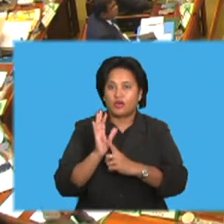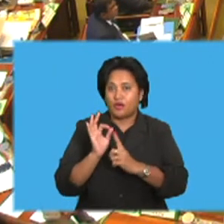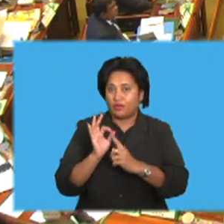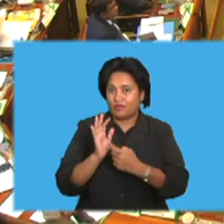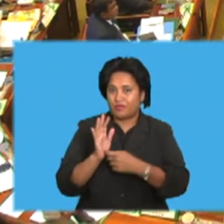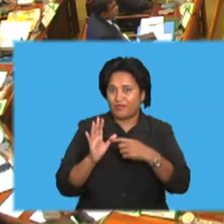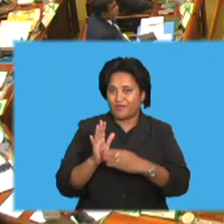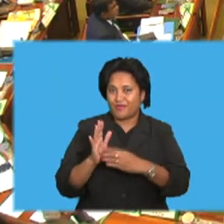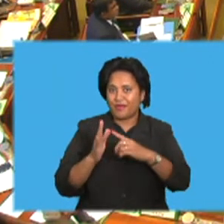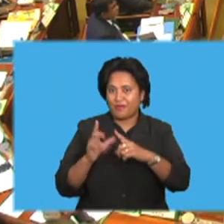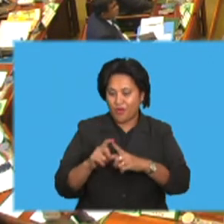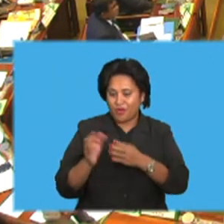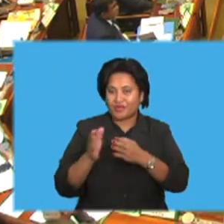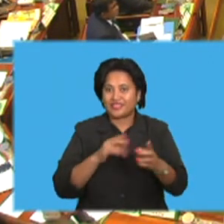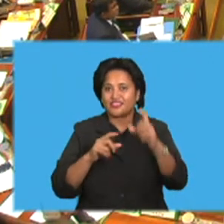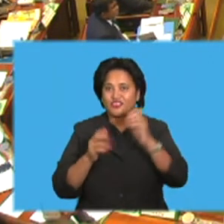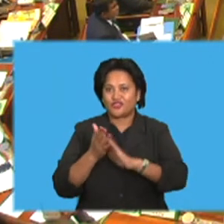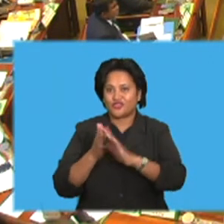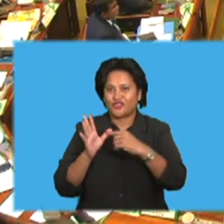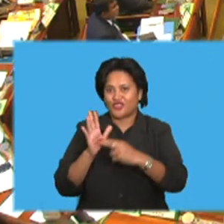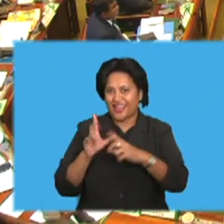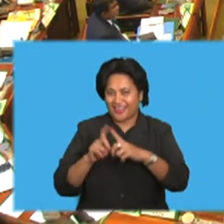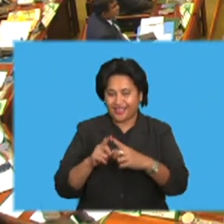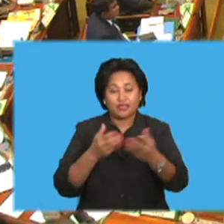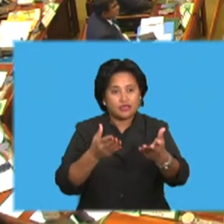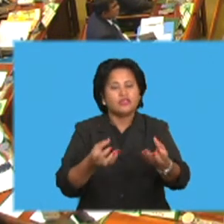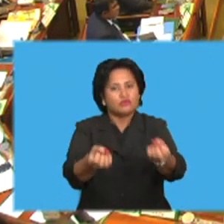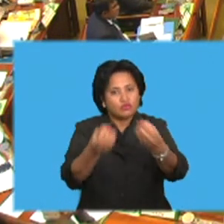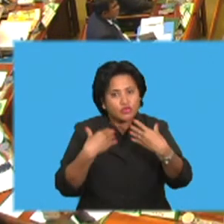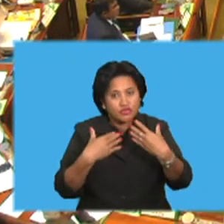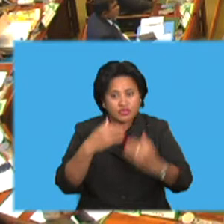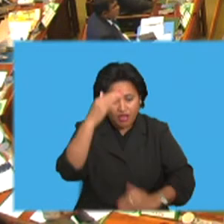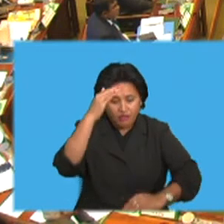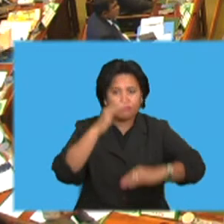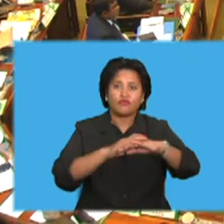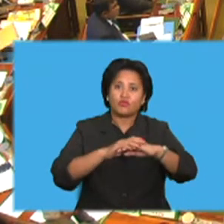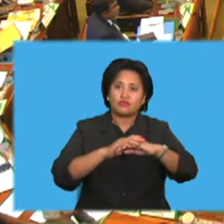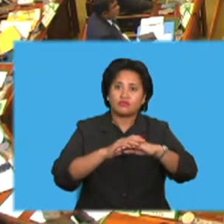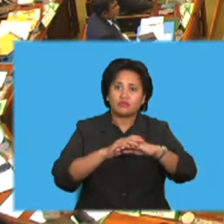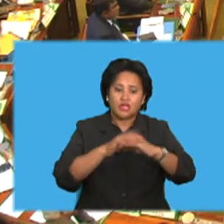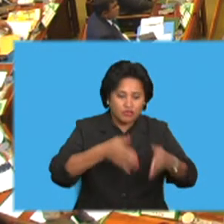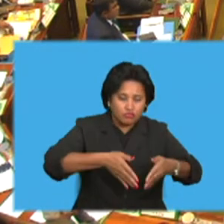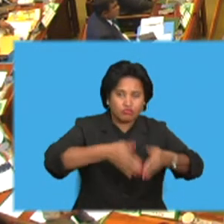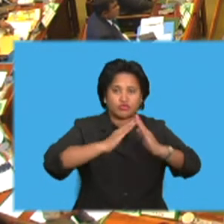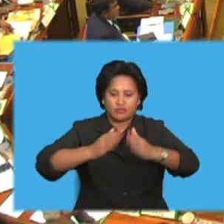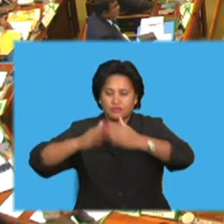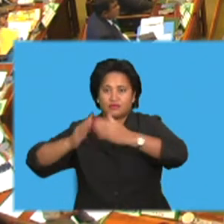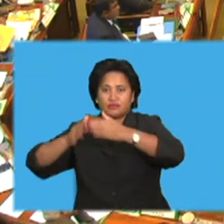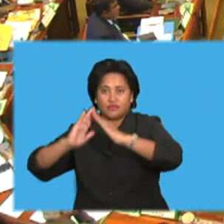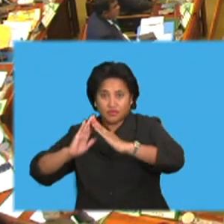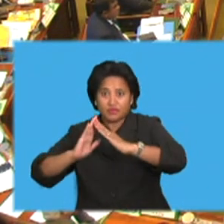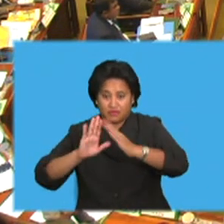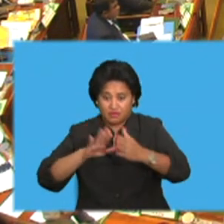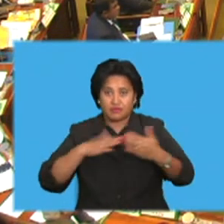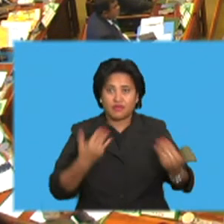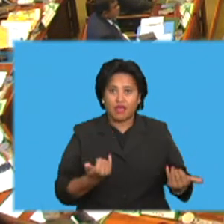Madam Speaker, can the Minister advise this August House whether the full recovery and rehabilitation of schools destroyed by T.C. Winston